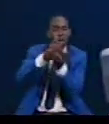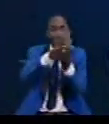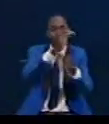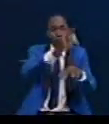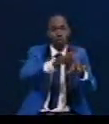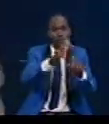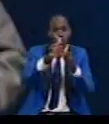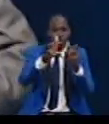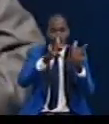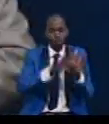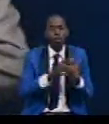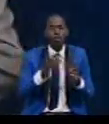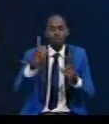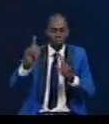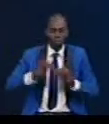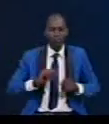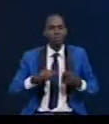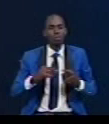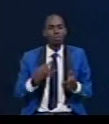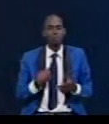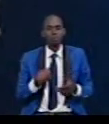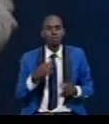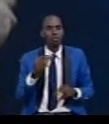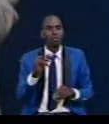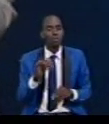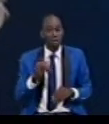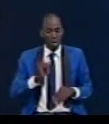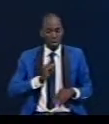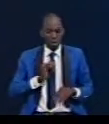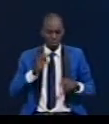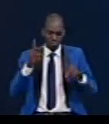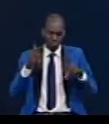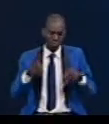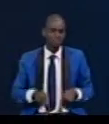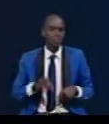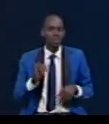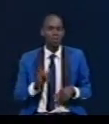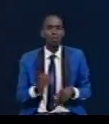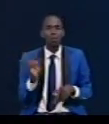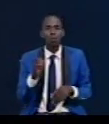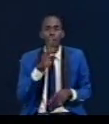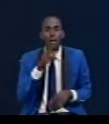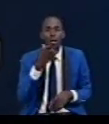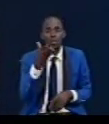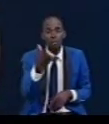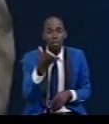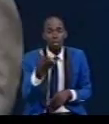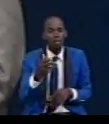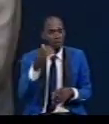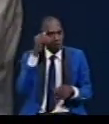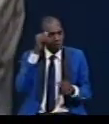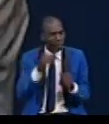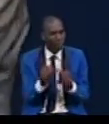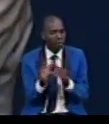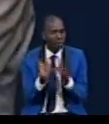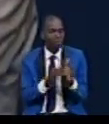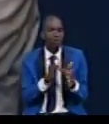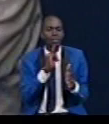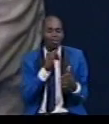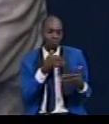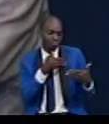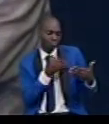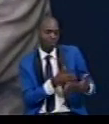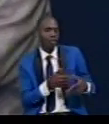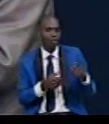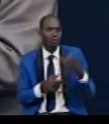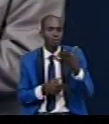touch Jesus myself. Where you are, Christ is by your side right there. And the moment you stretch out